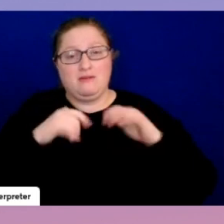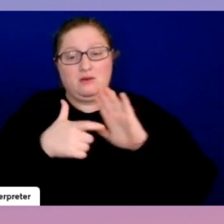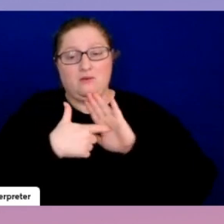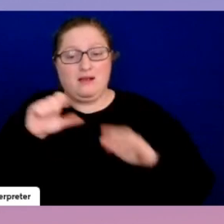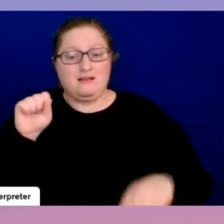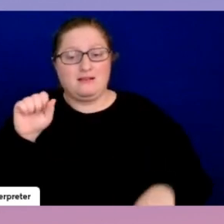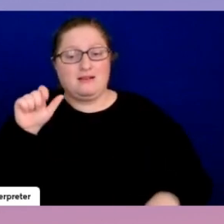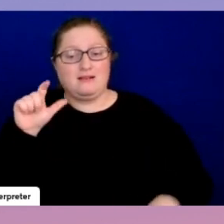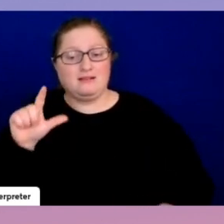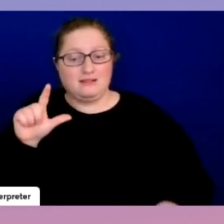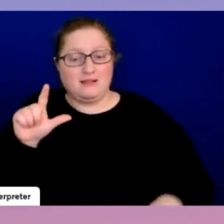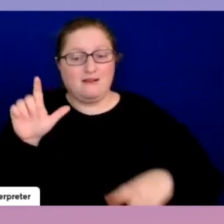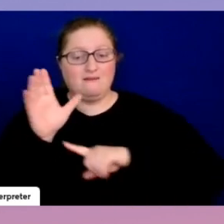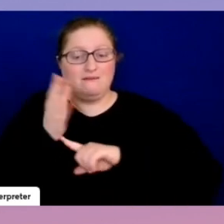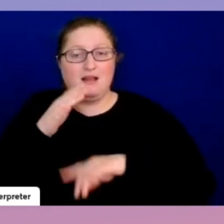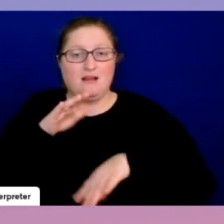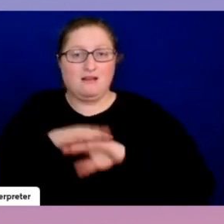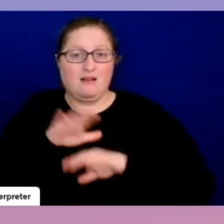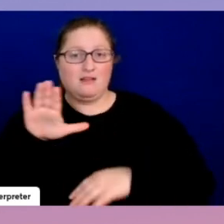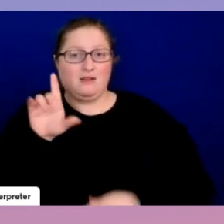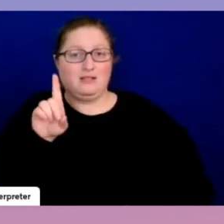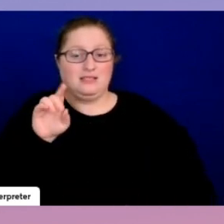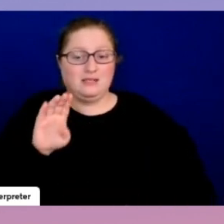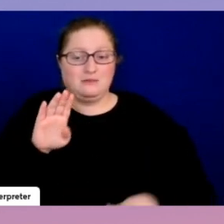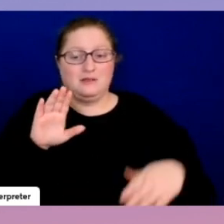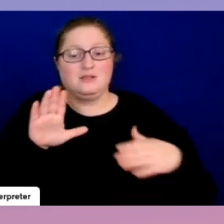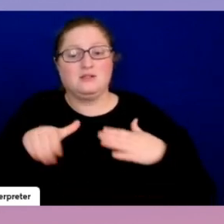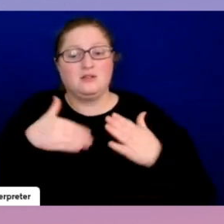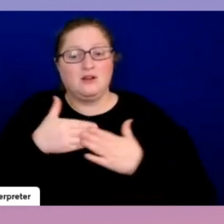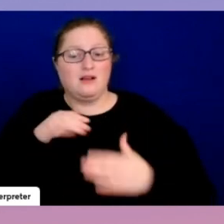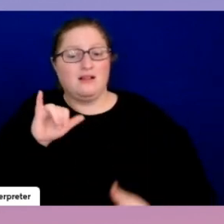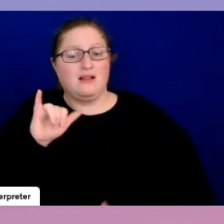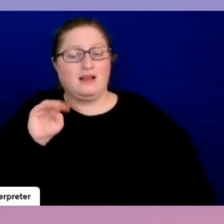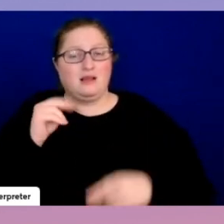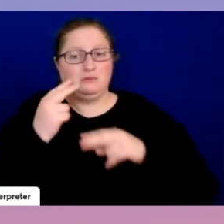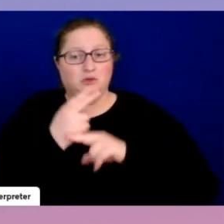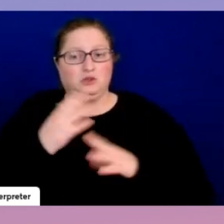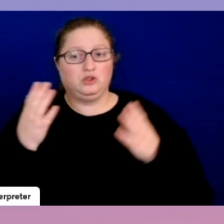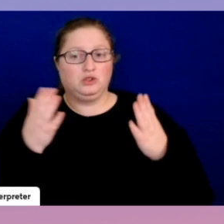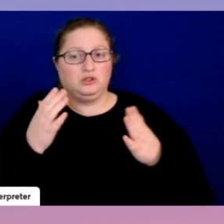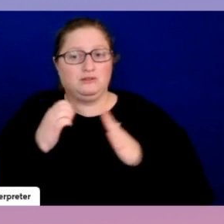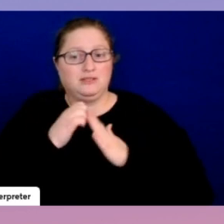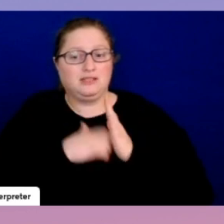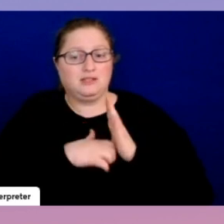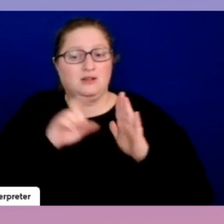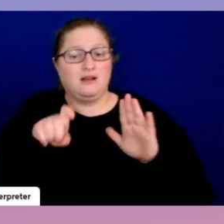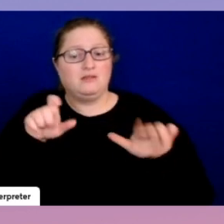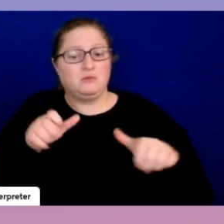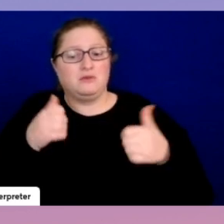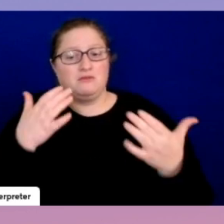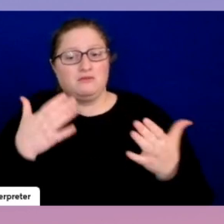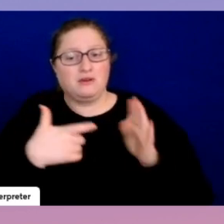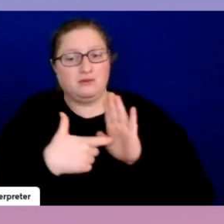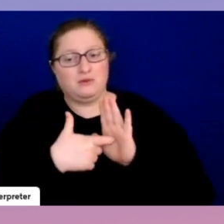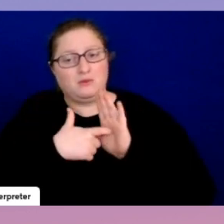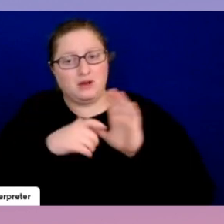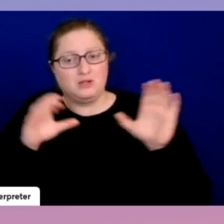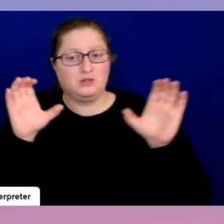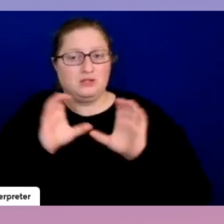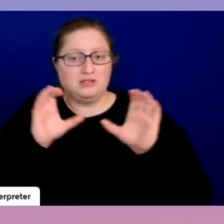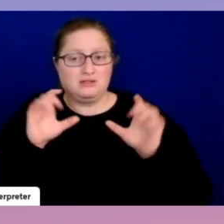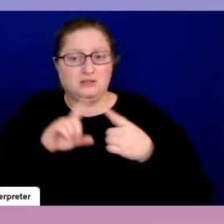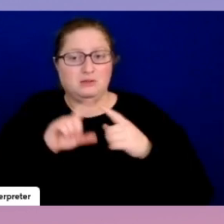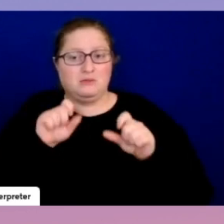on the database, all IAM users and service accounts have to provide the necessary certificates in order to